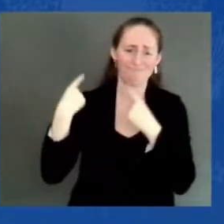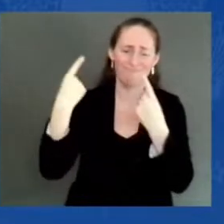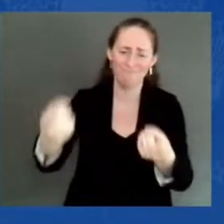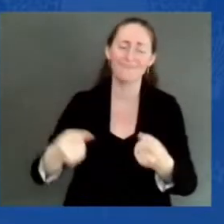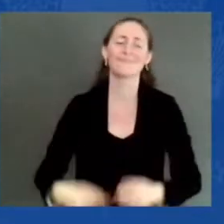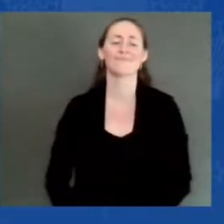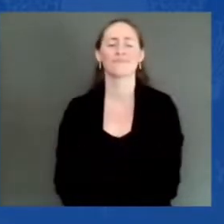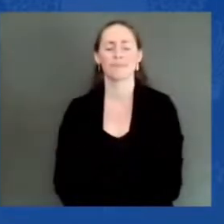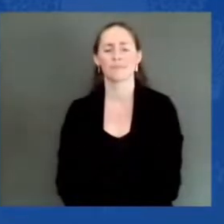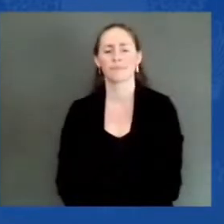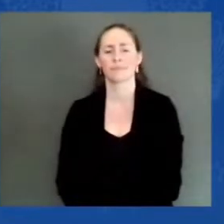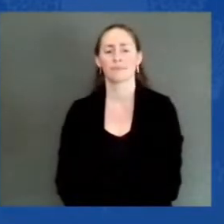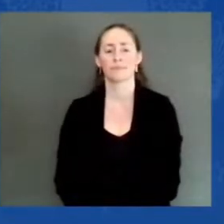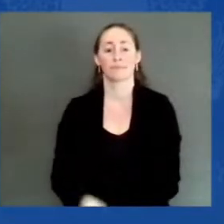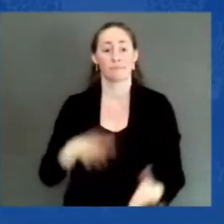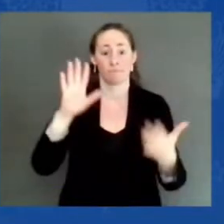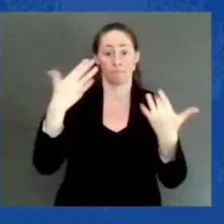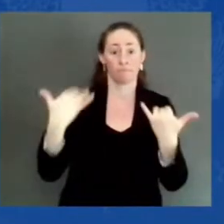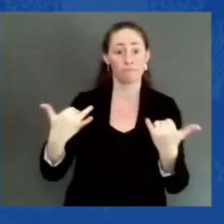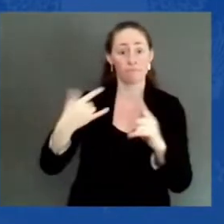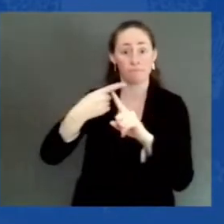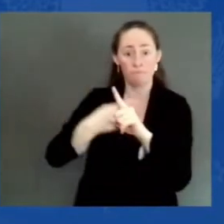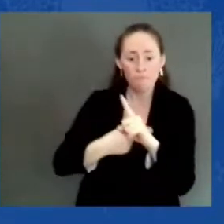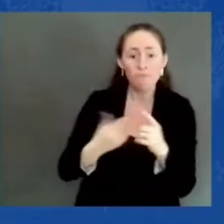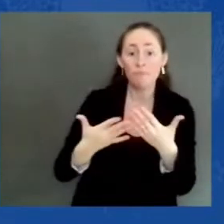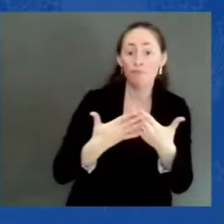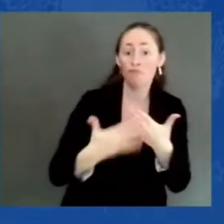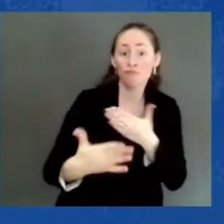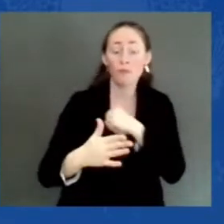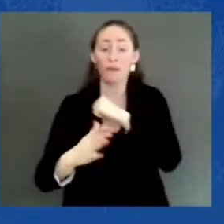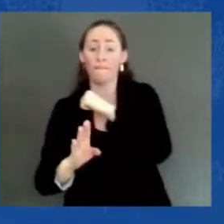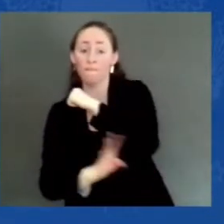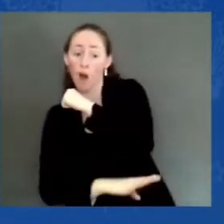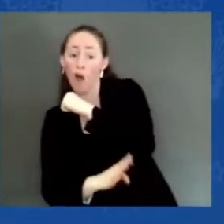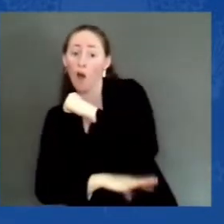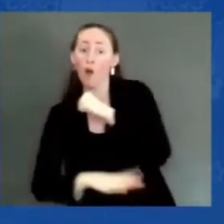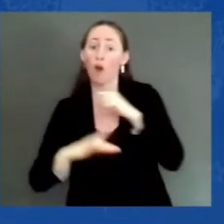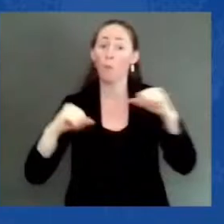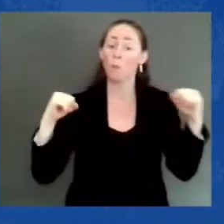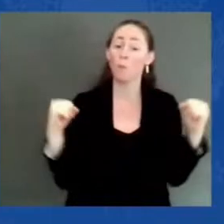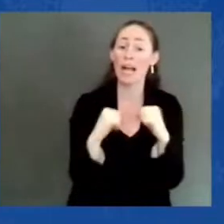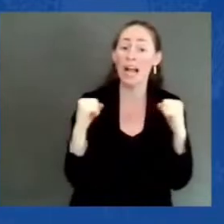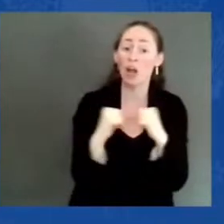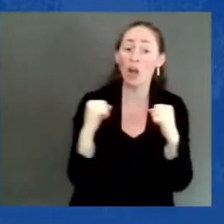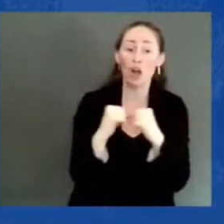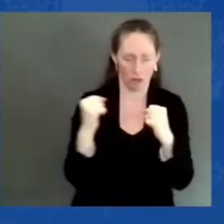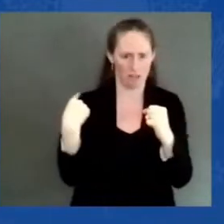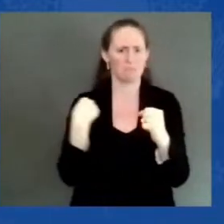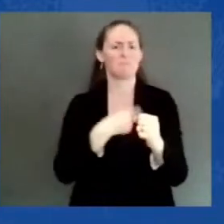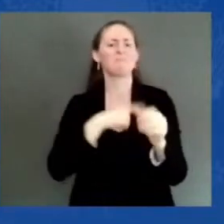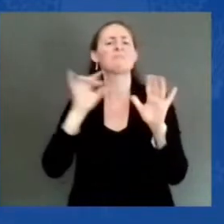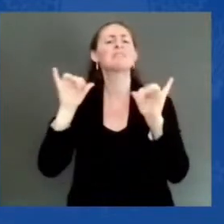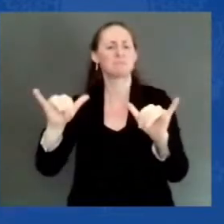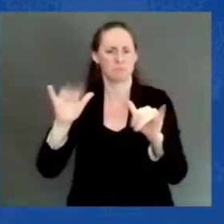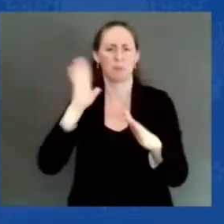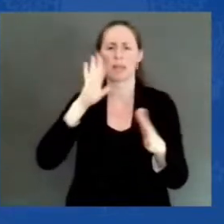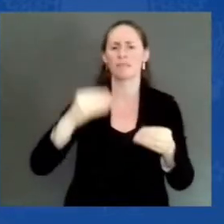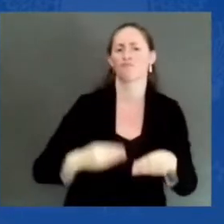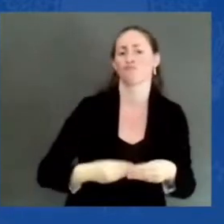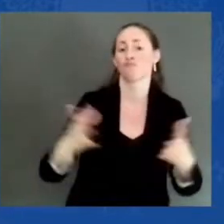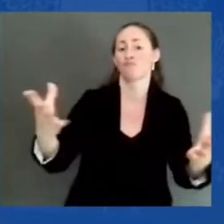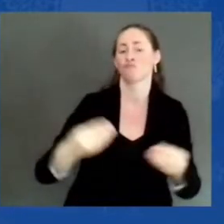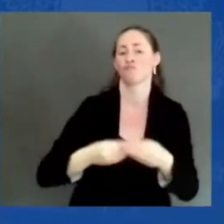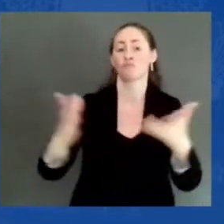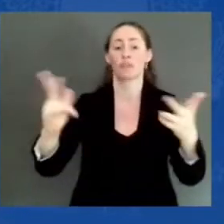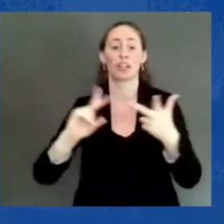winter, we expect to give out another about 100,000 boosters, and the United States will donate more than